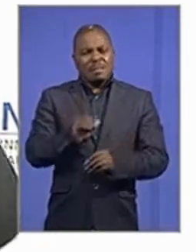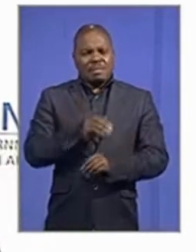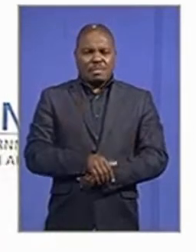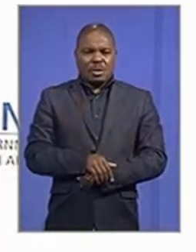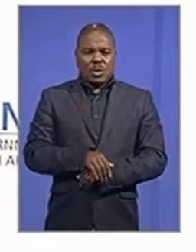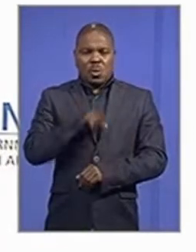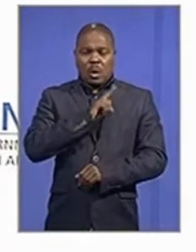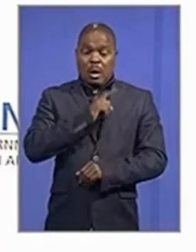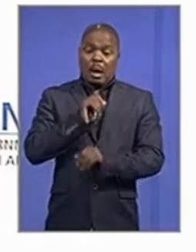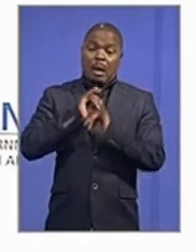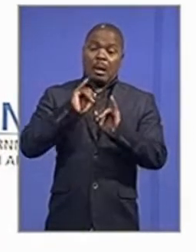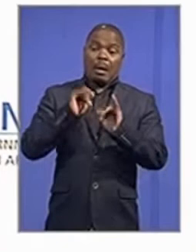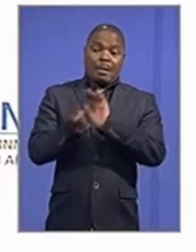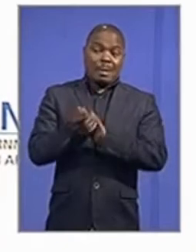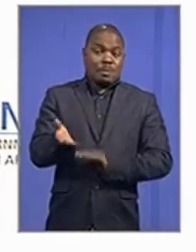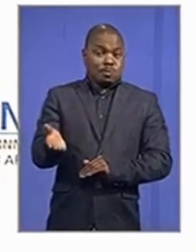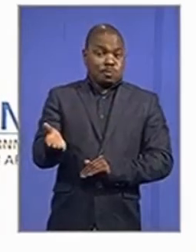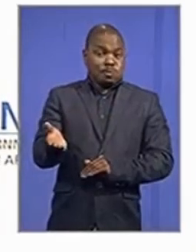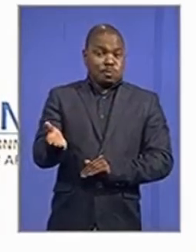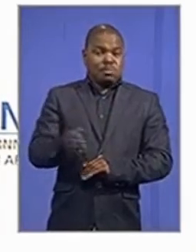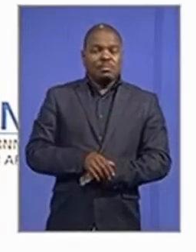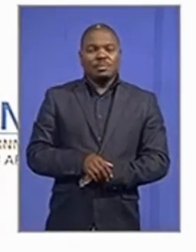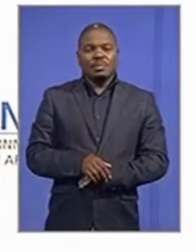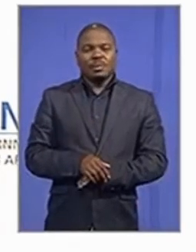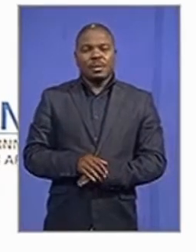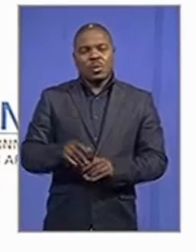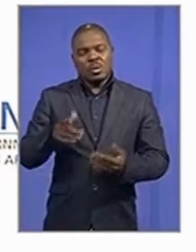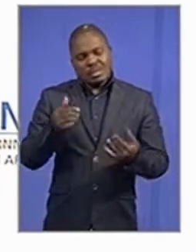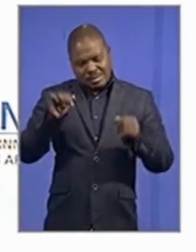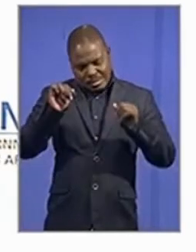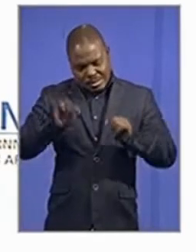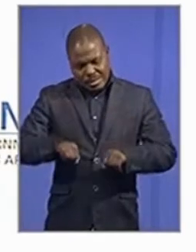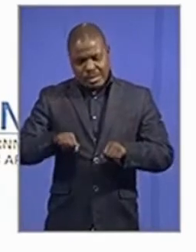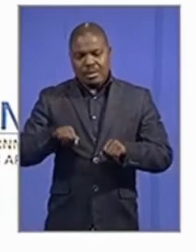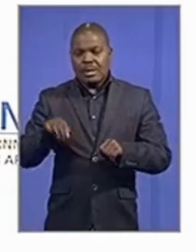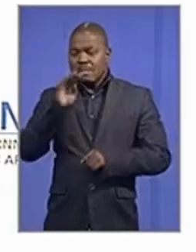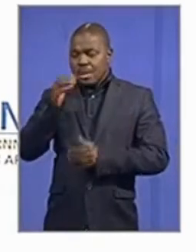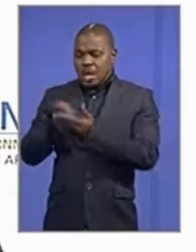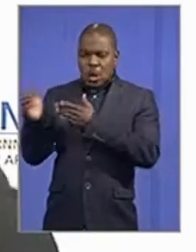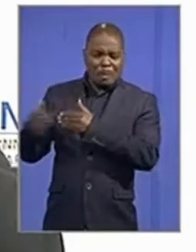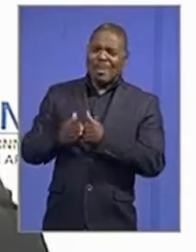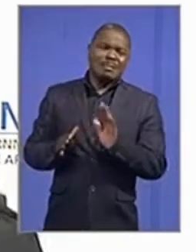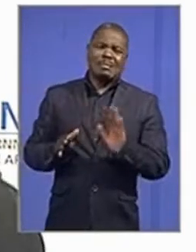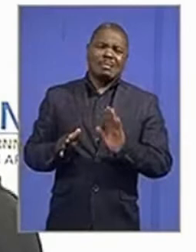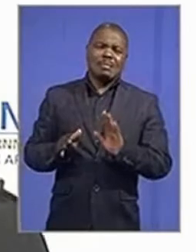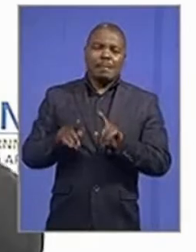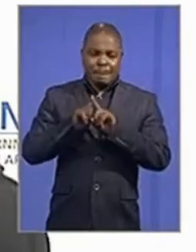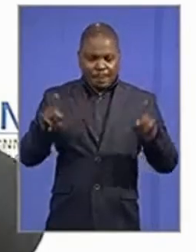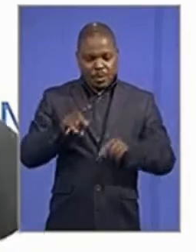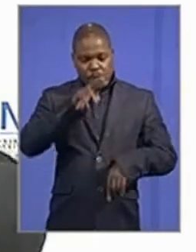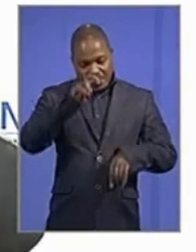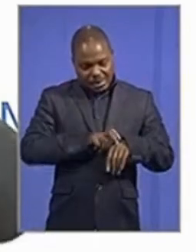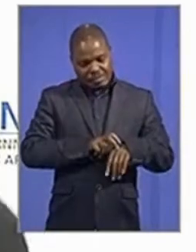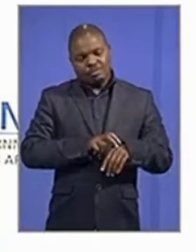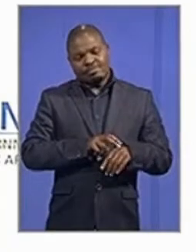The storm is here. Yes, we would like a situation without shutting down the economy. There are measures that we